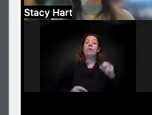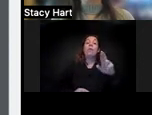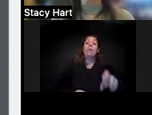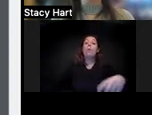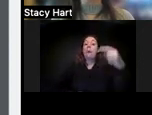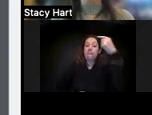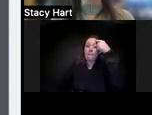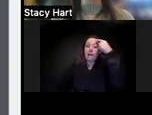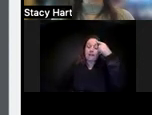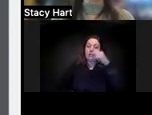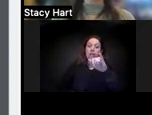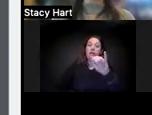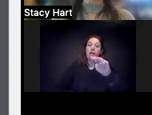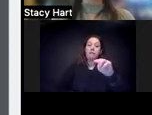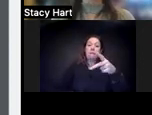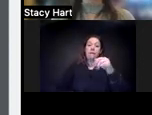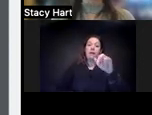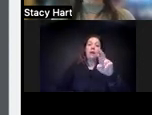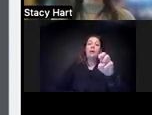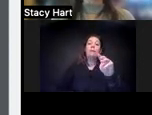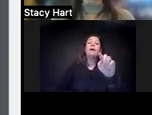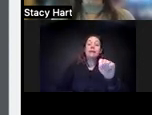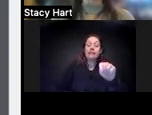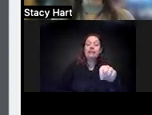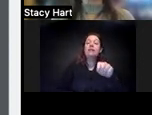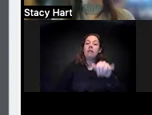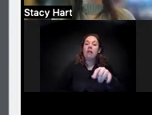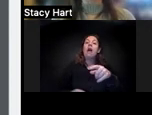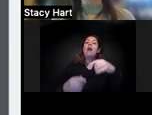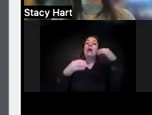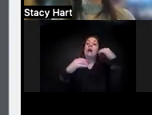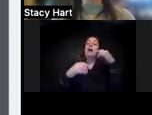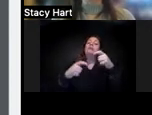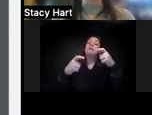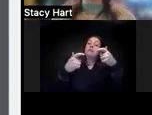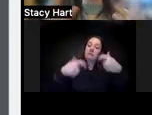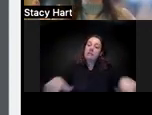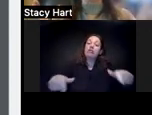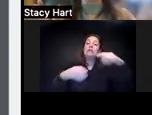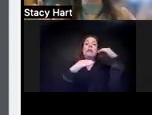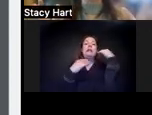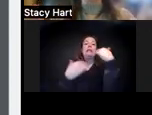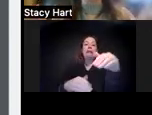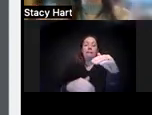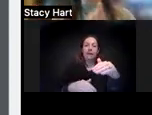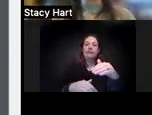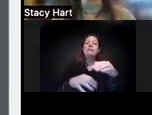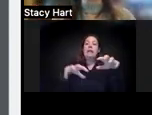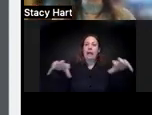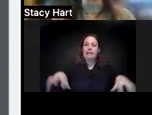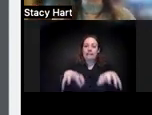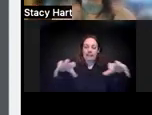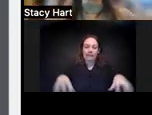a major life activity. And those are big words, but really we're talking about impairment